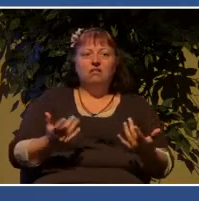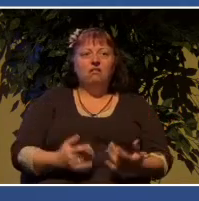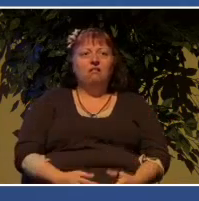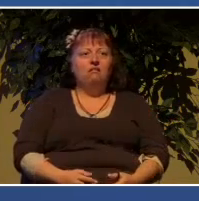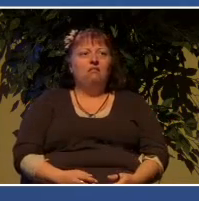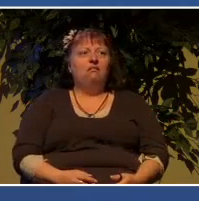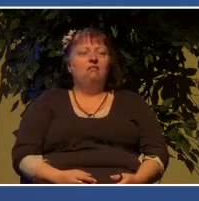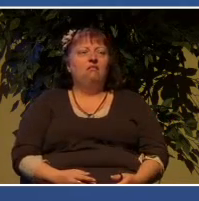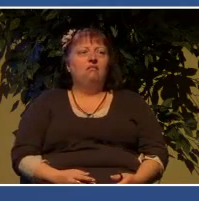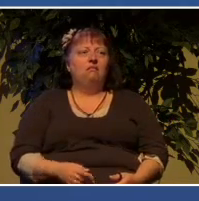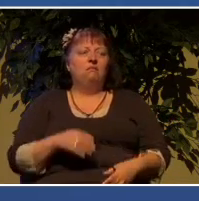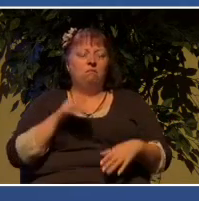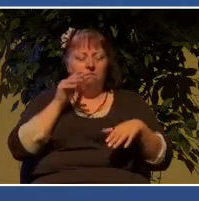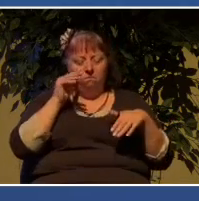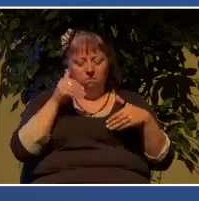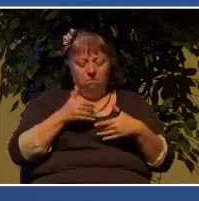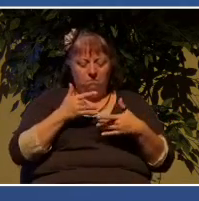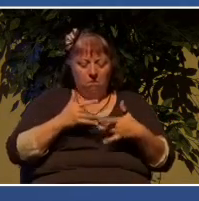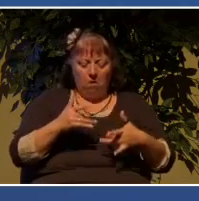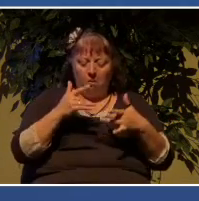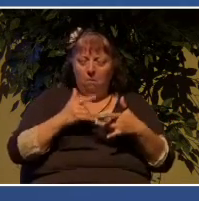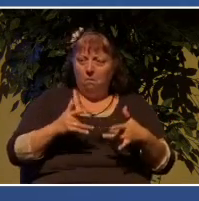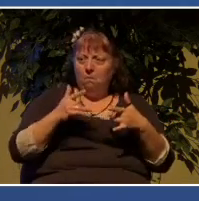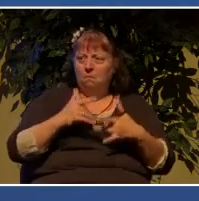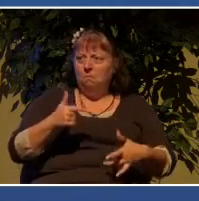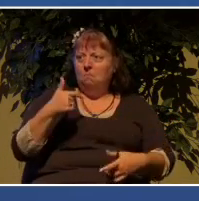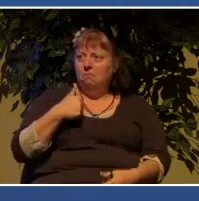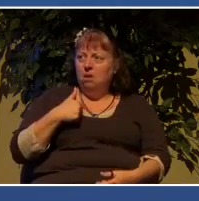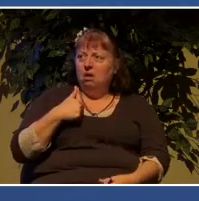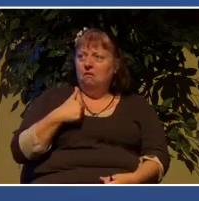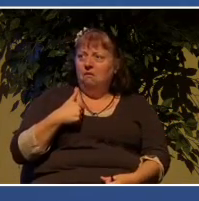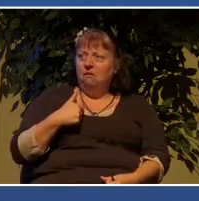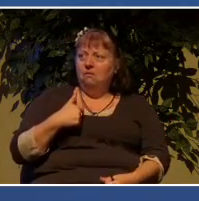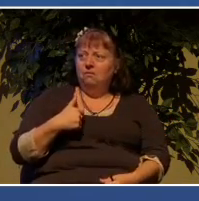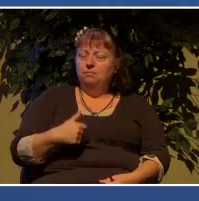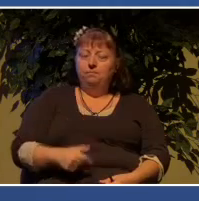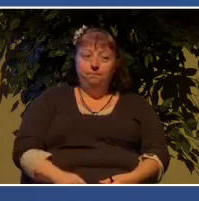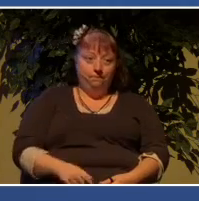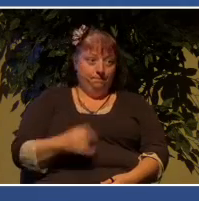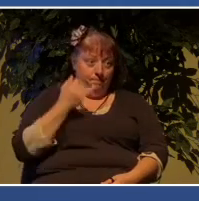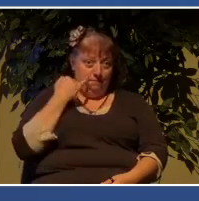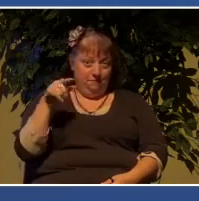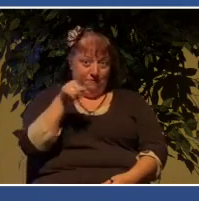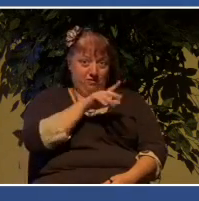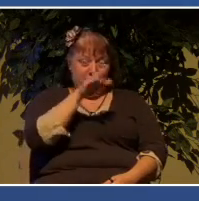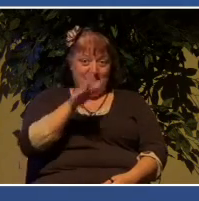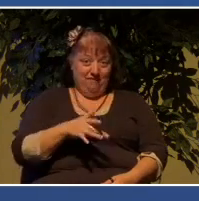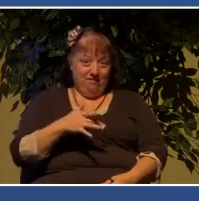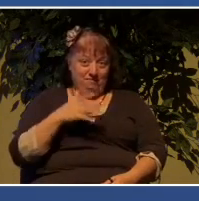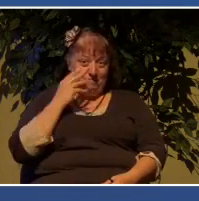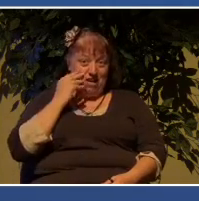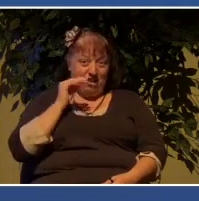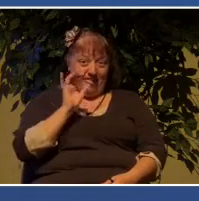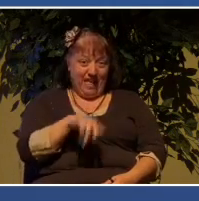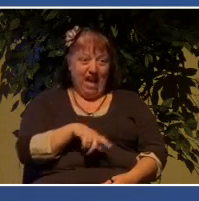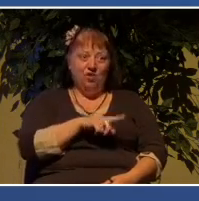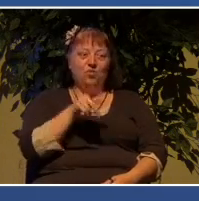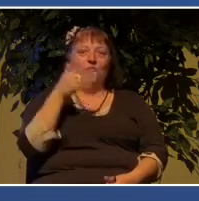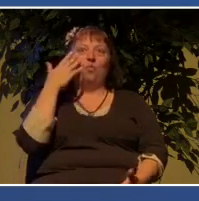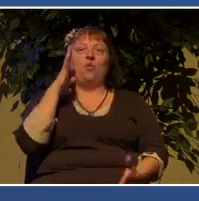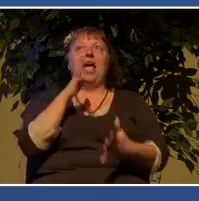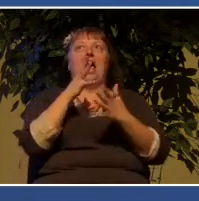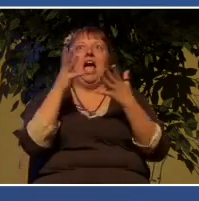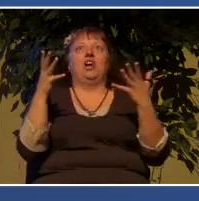myself, because if you've never been there, you don't know how sorry for yourself you're prone to feel when that happens to